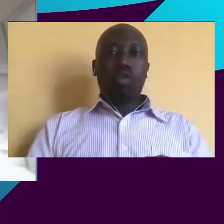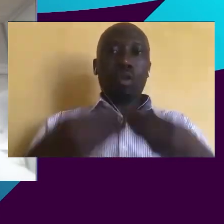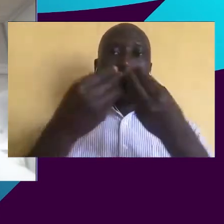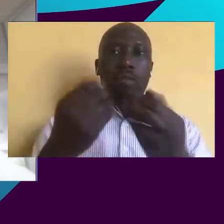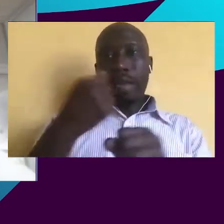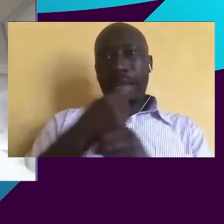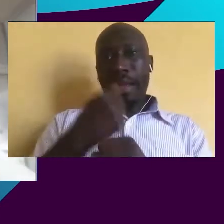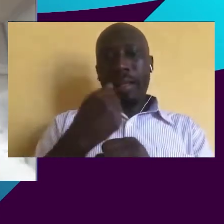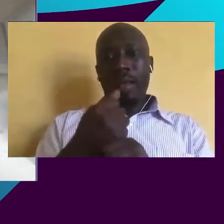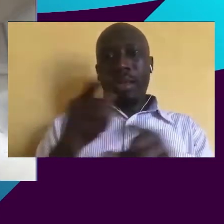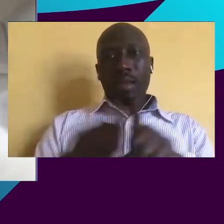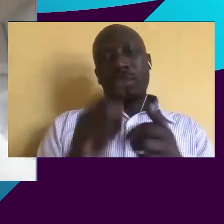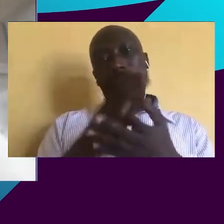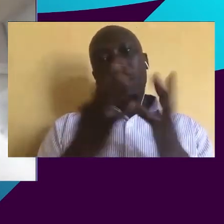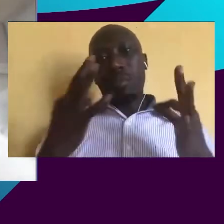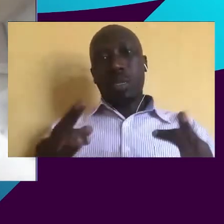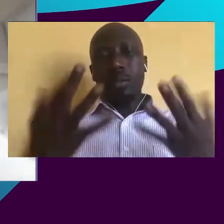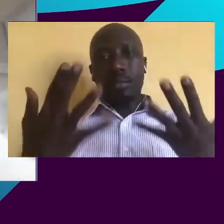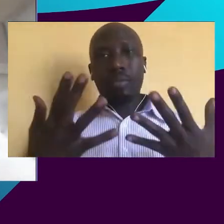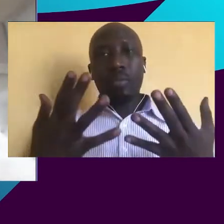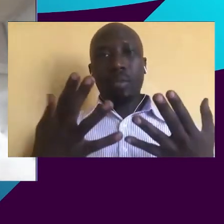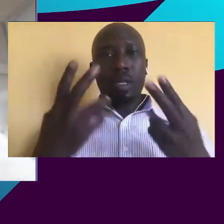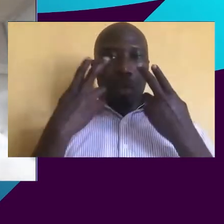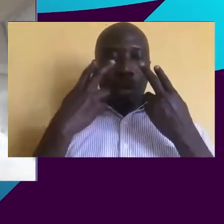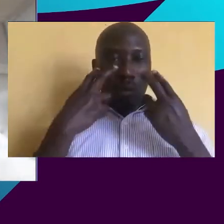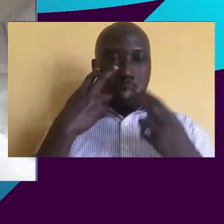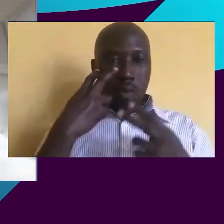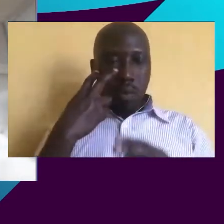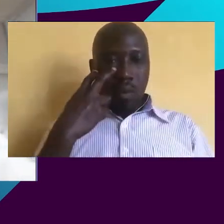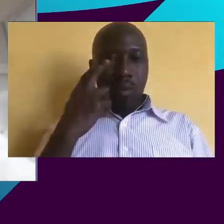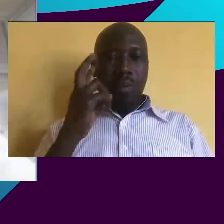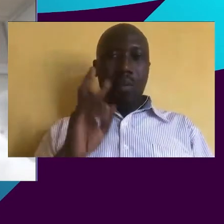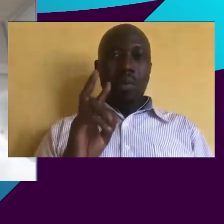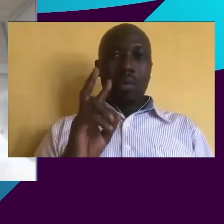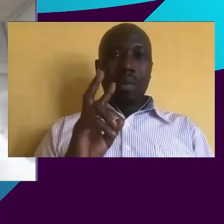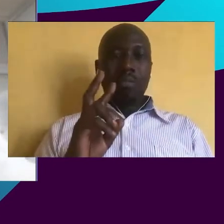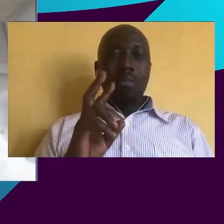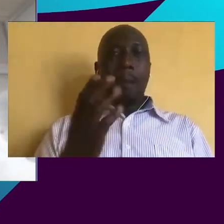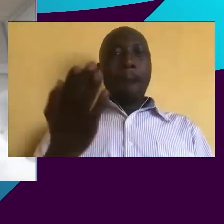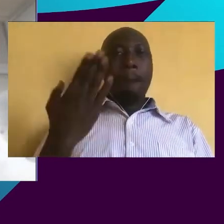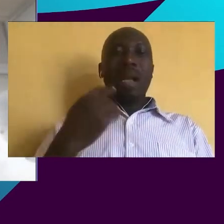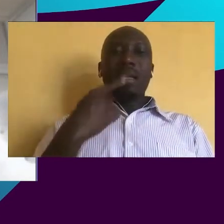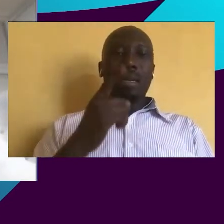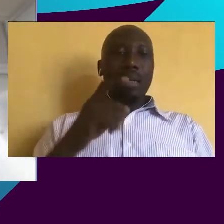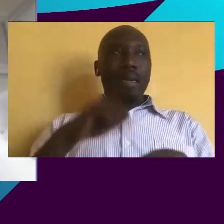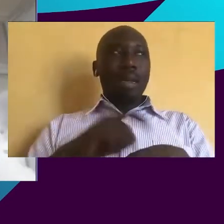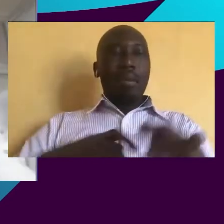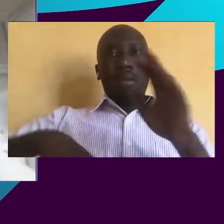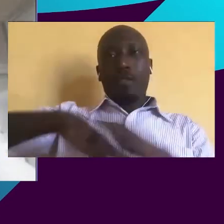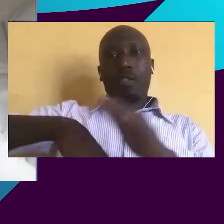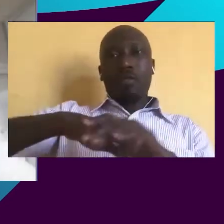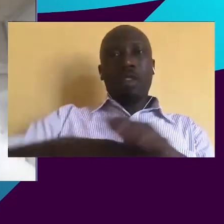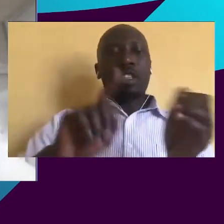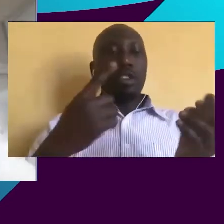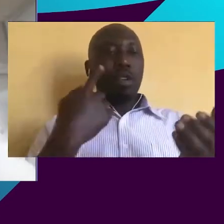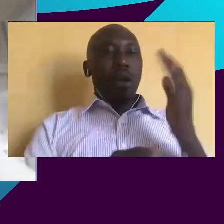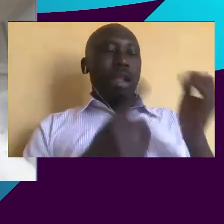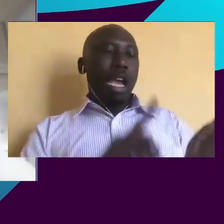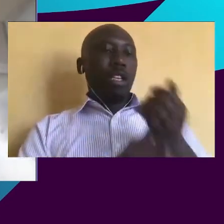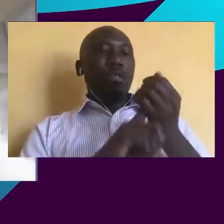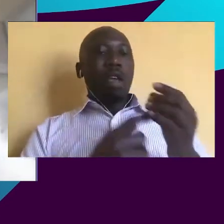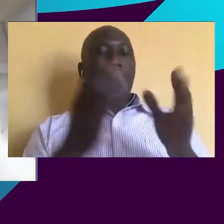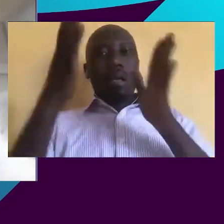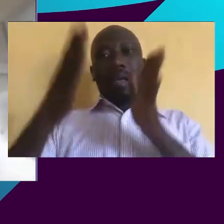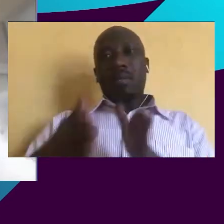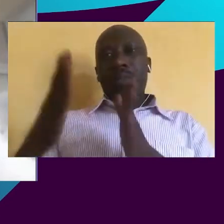something to look back and say, the time I played football, this is what I gained as an individual? Are they better persons? Are